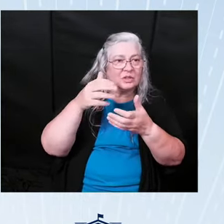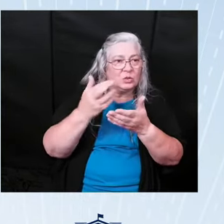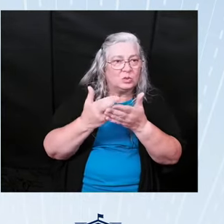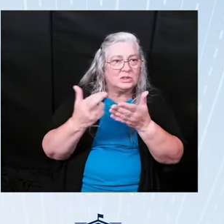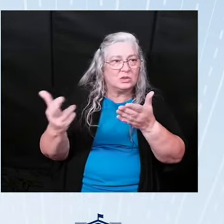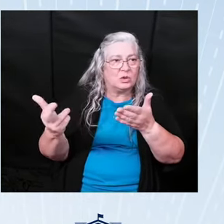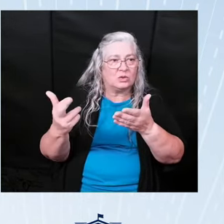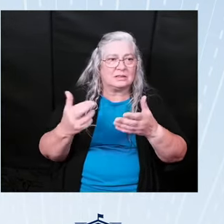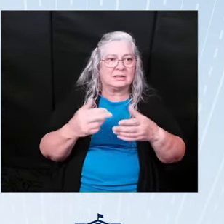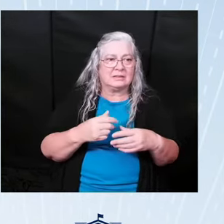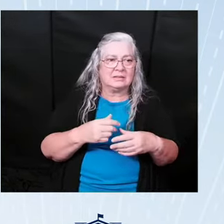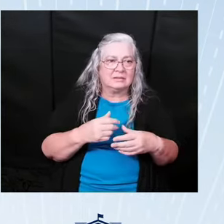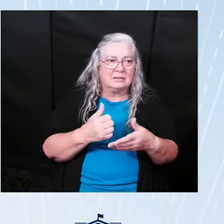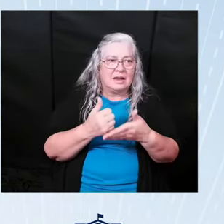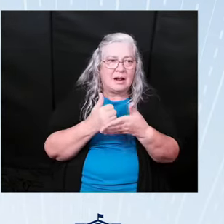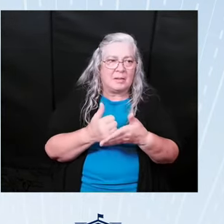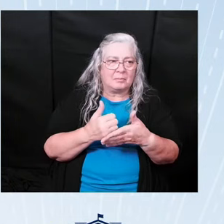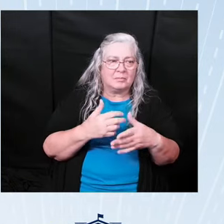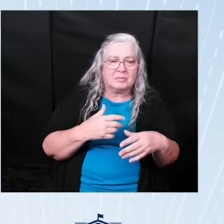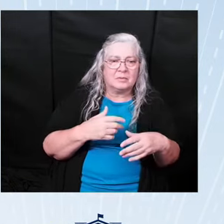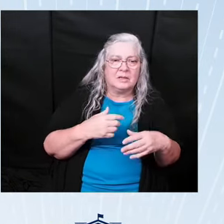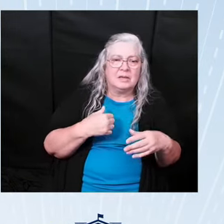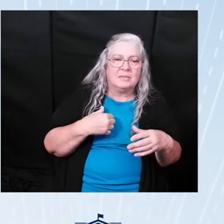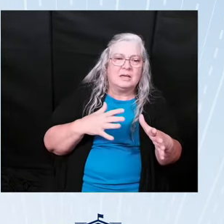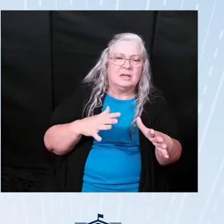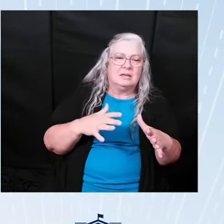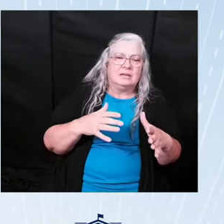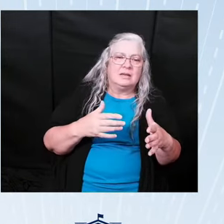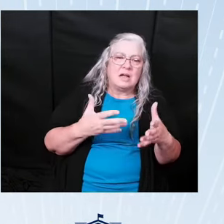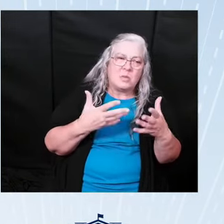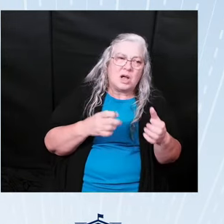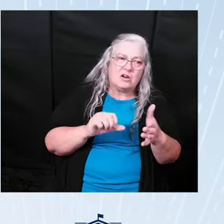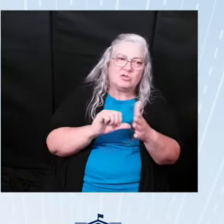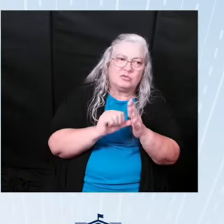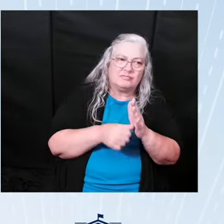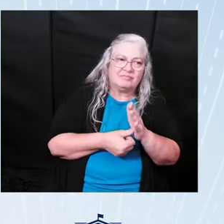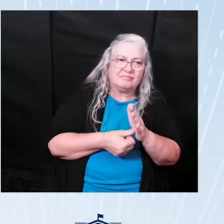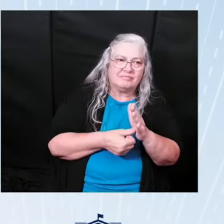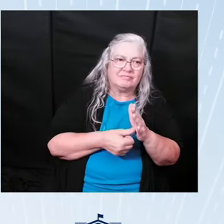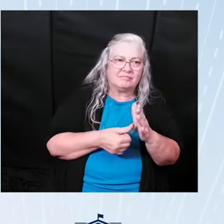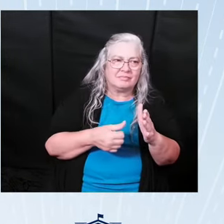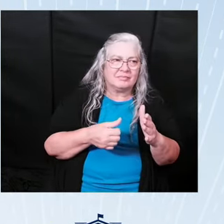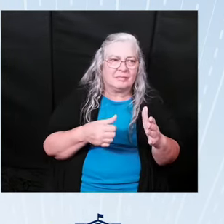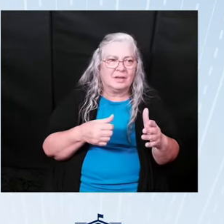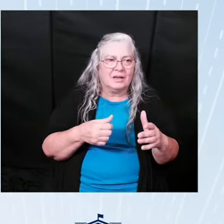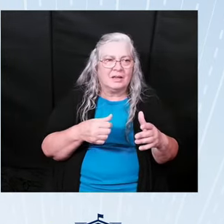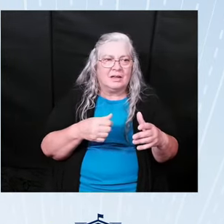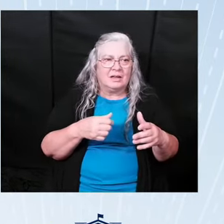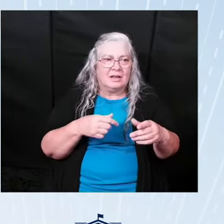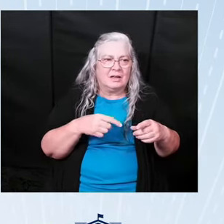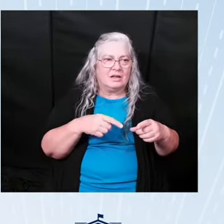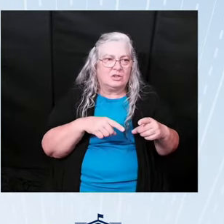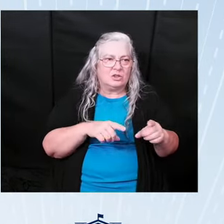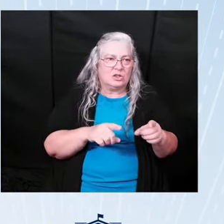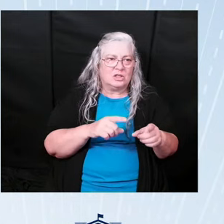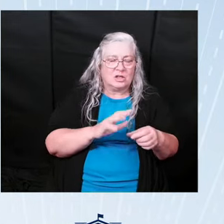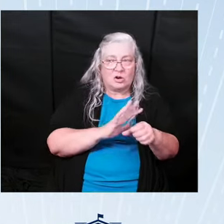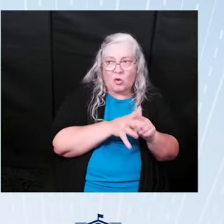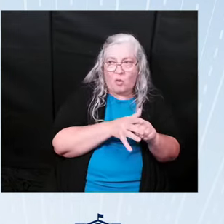reframe, reinforce the community leadership and capacity necessary. Because we do know that